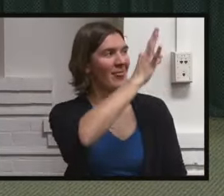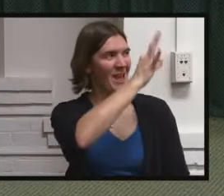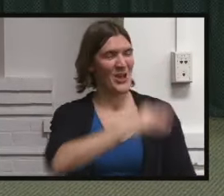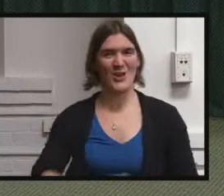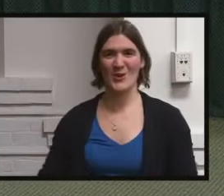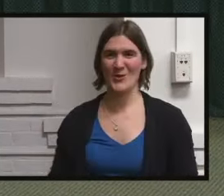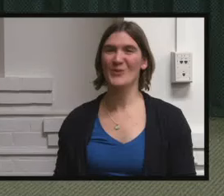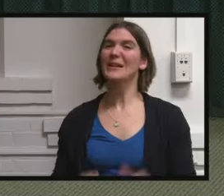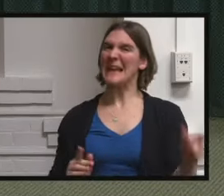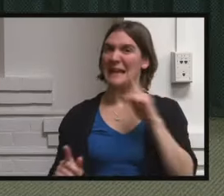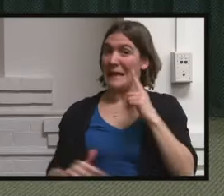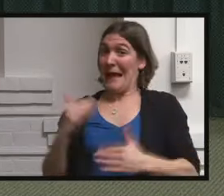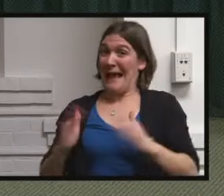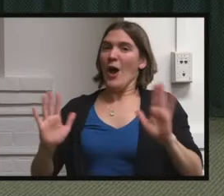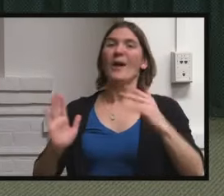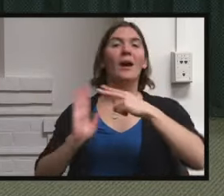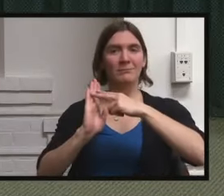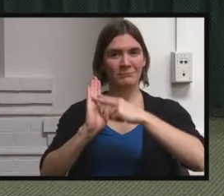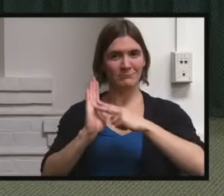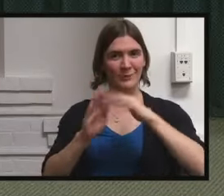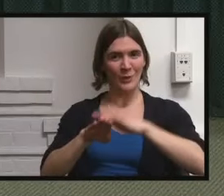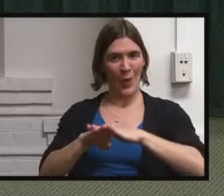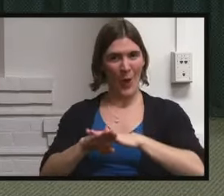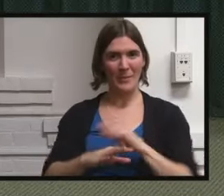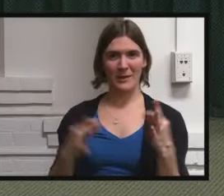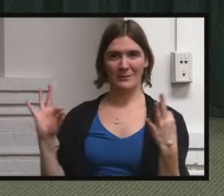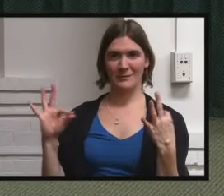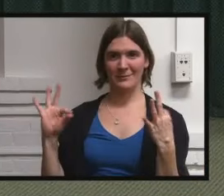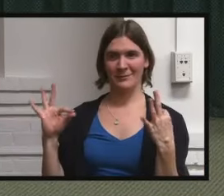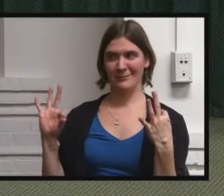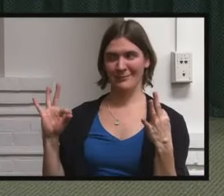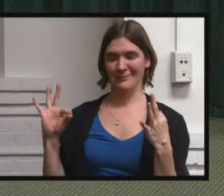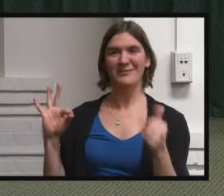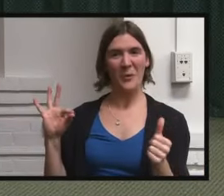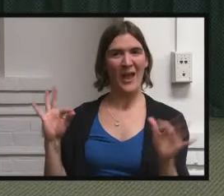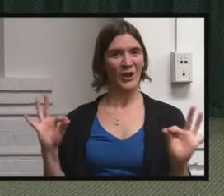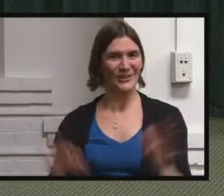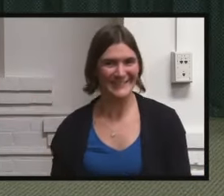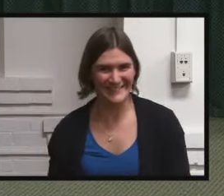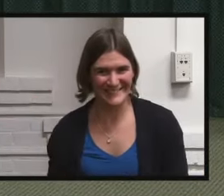I know, I was reading fast. Yeah, you were. I was watching out the corner of my eye.